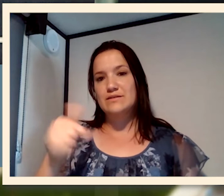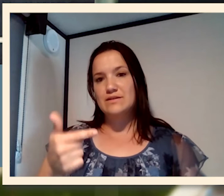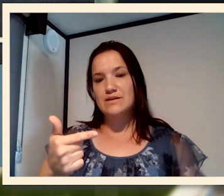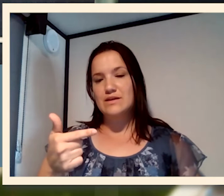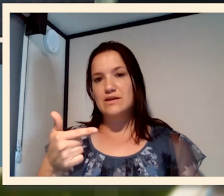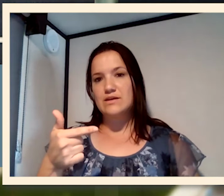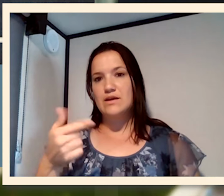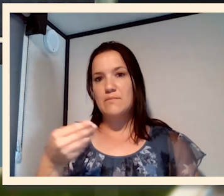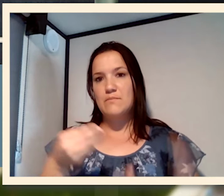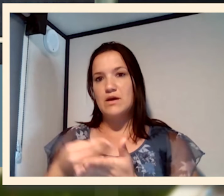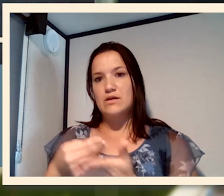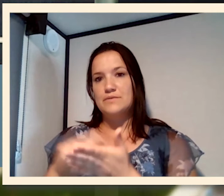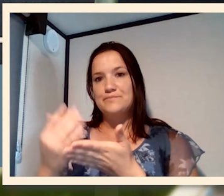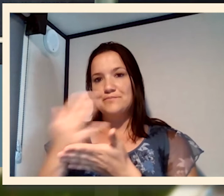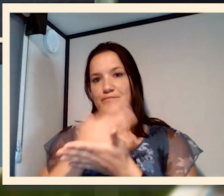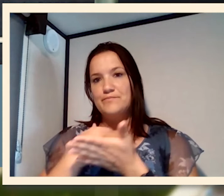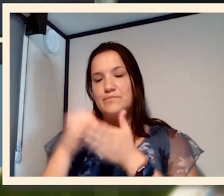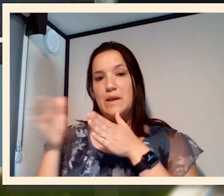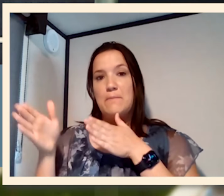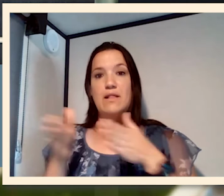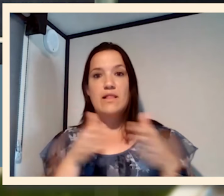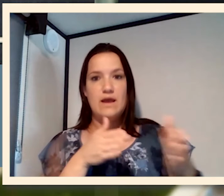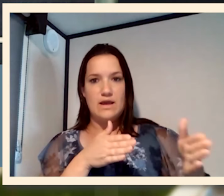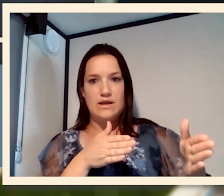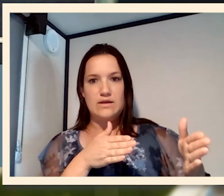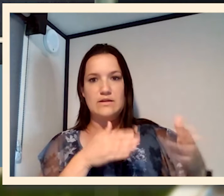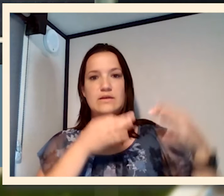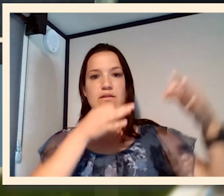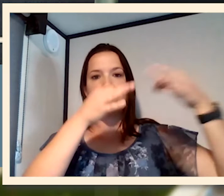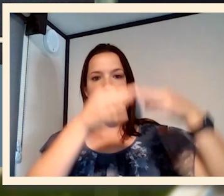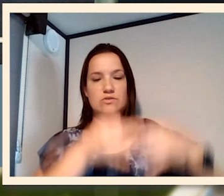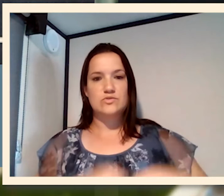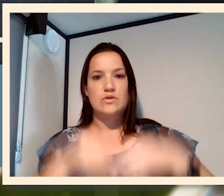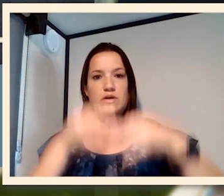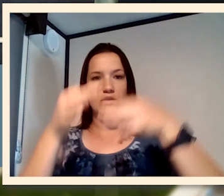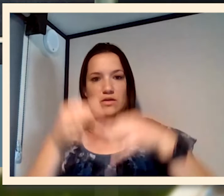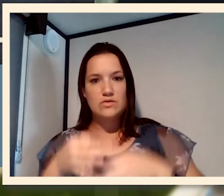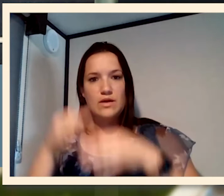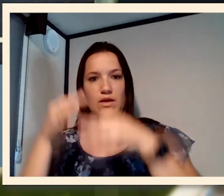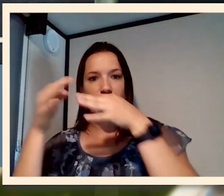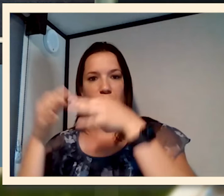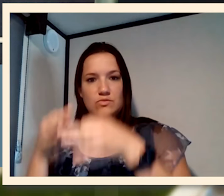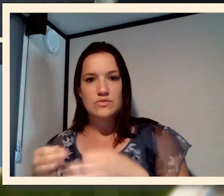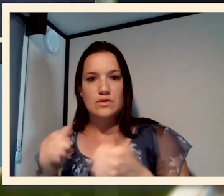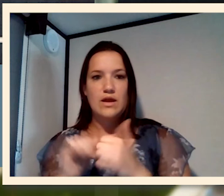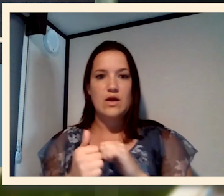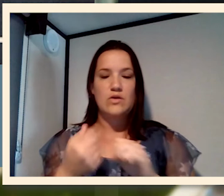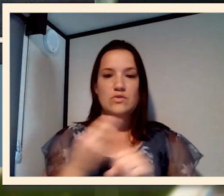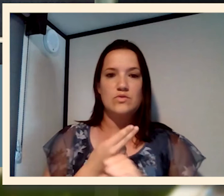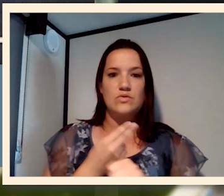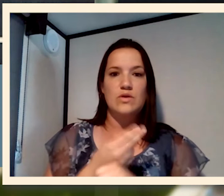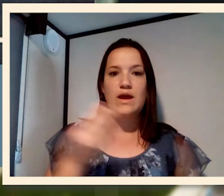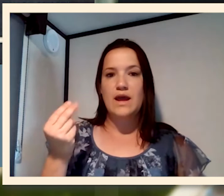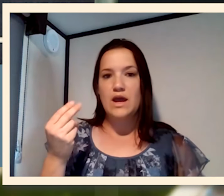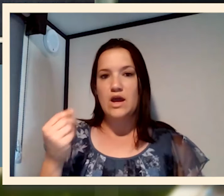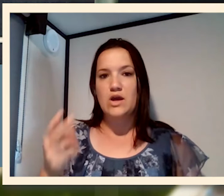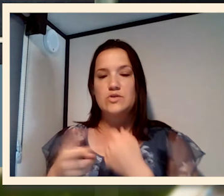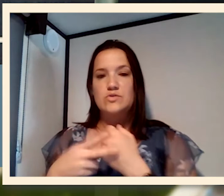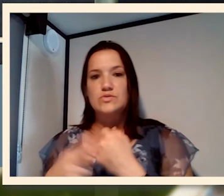a funding plan to describe, you know, all the different components that would create the funding,